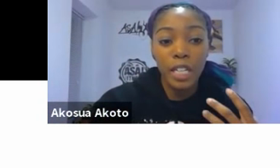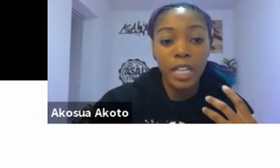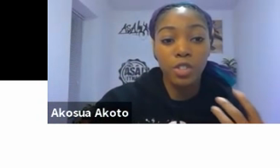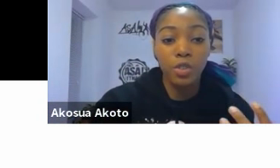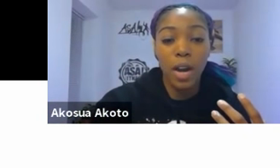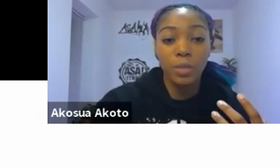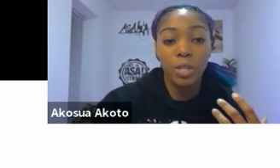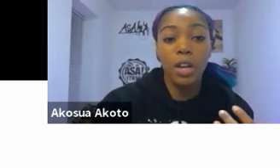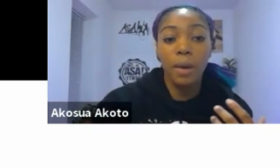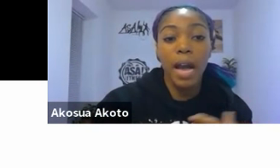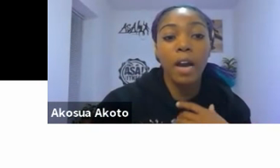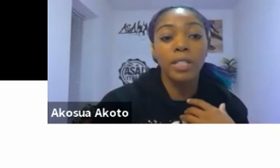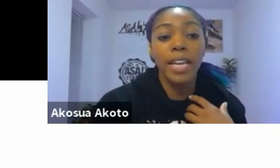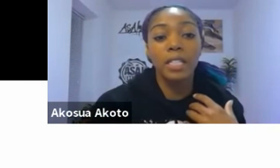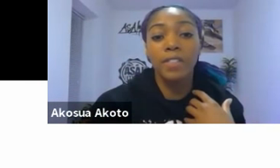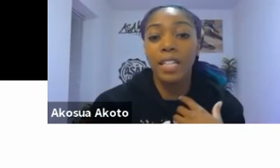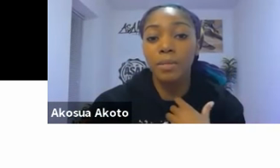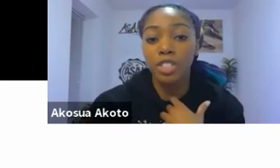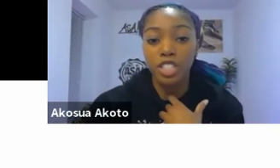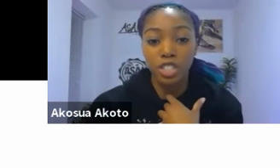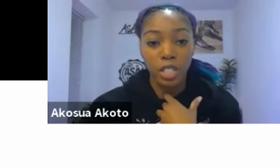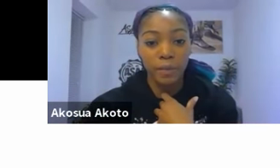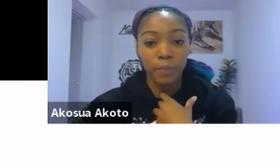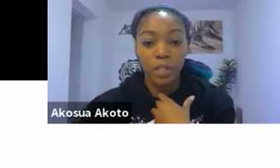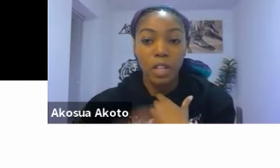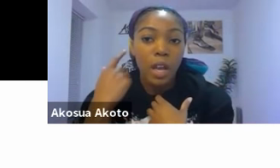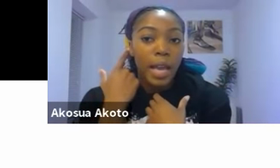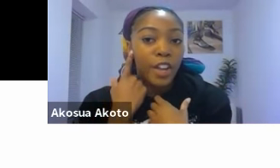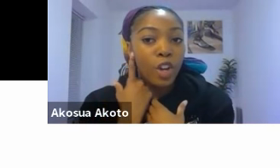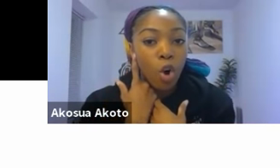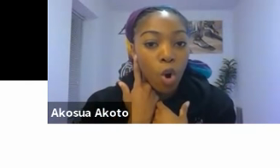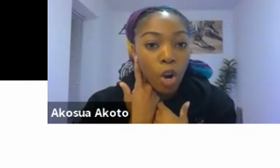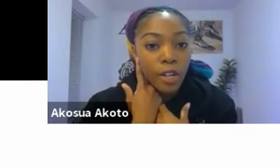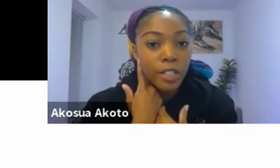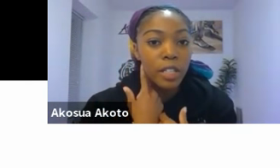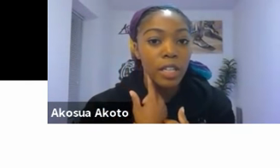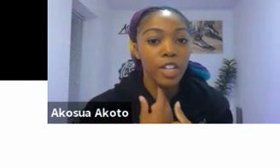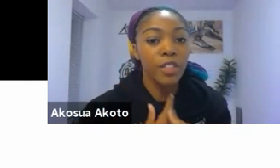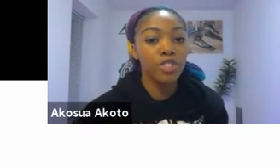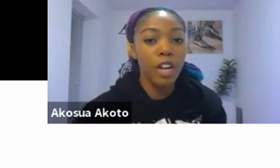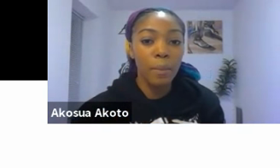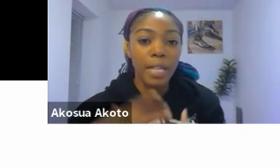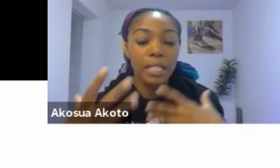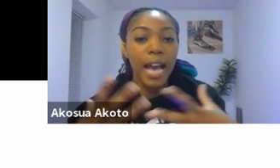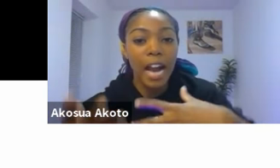the feeling and the nuance. We're talking about how dance develops traditionally. Hear the horn, hear the drums, and how she